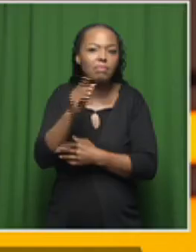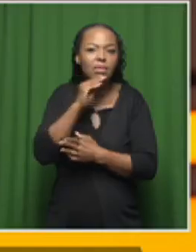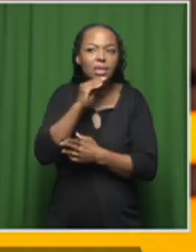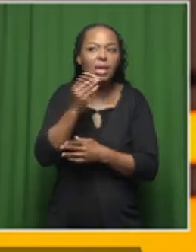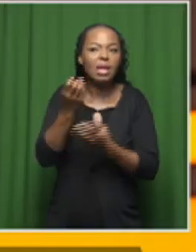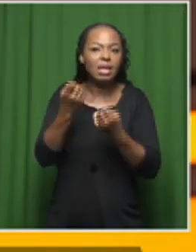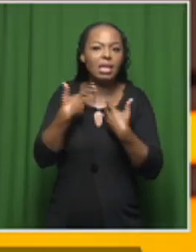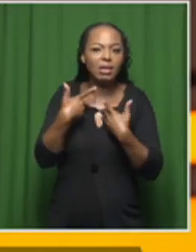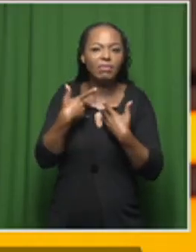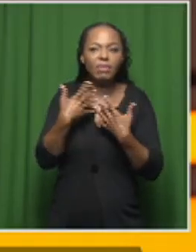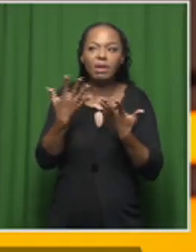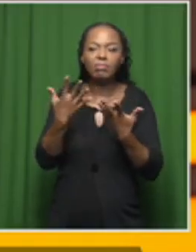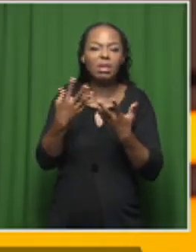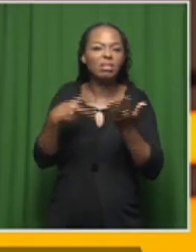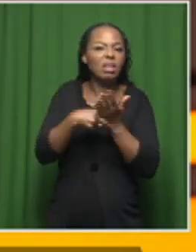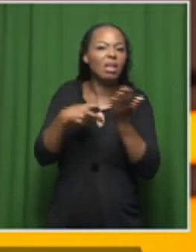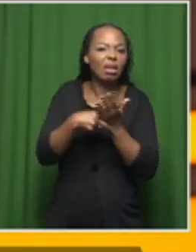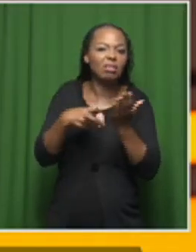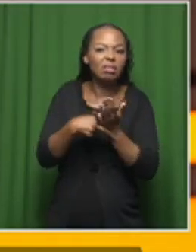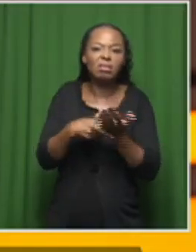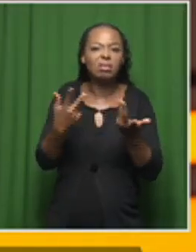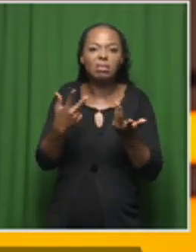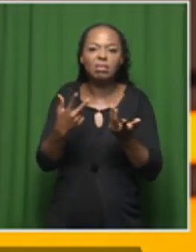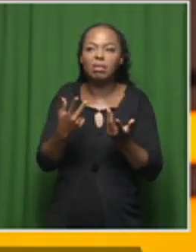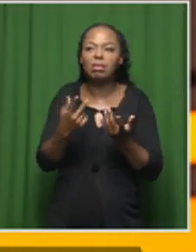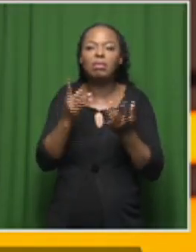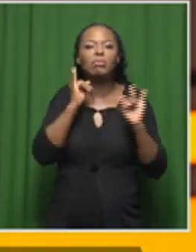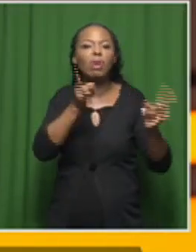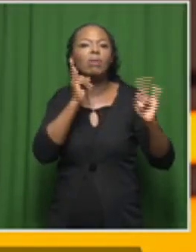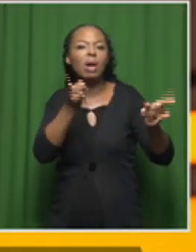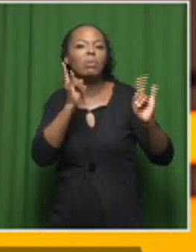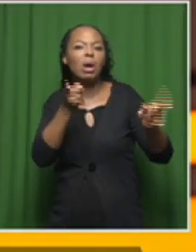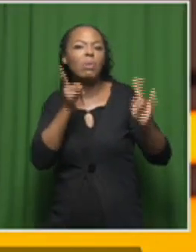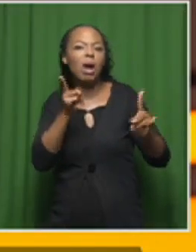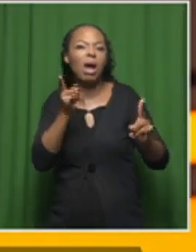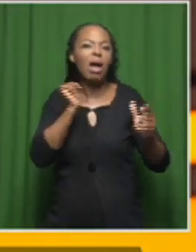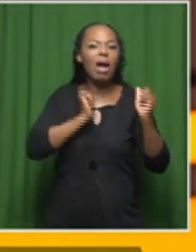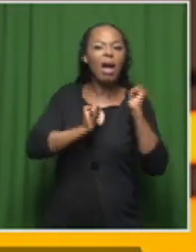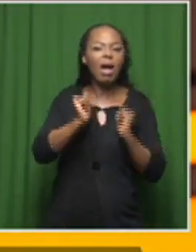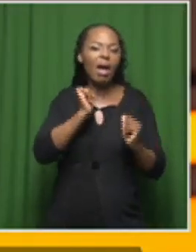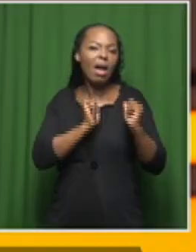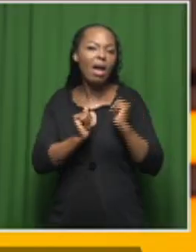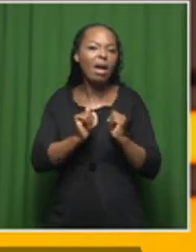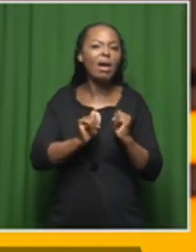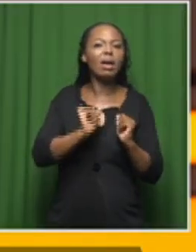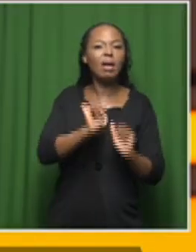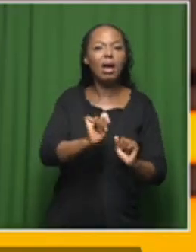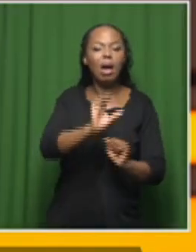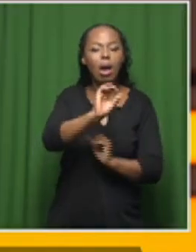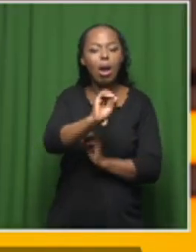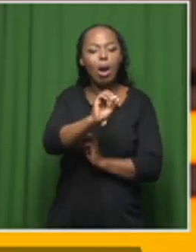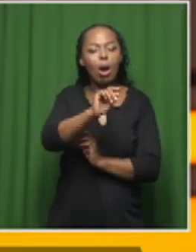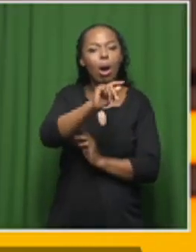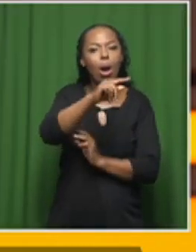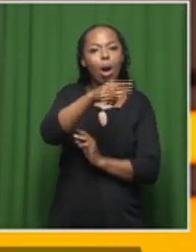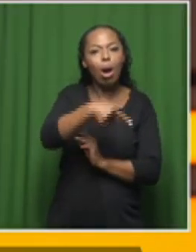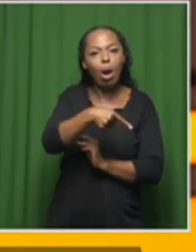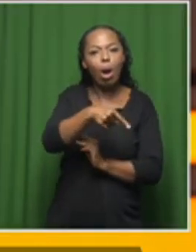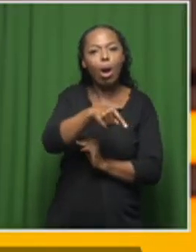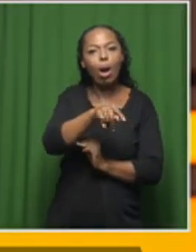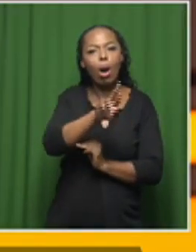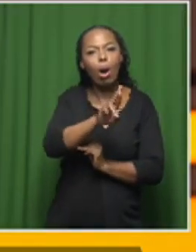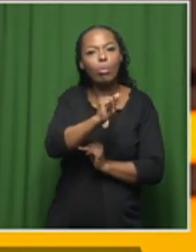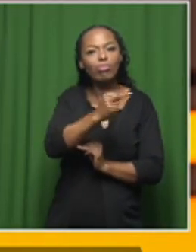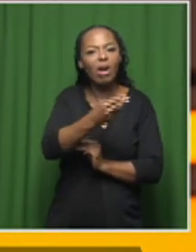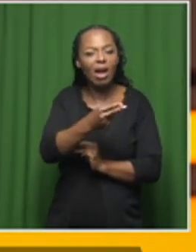to local people to go and see operas in Covent Garden, the English National Opera, and places like